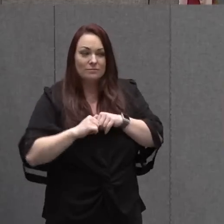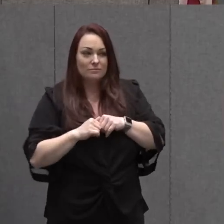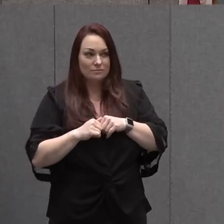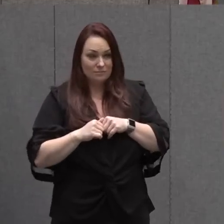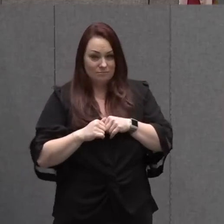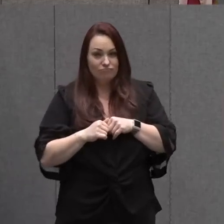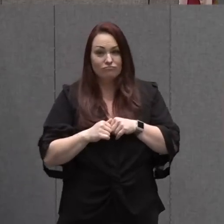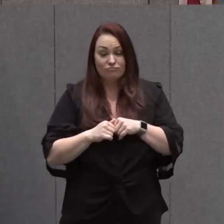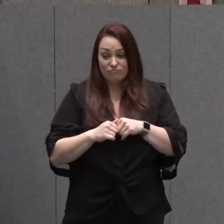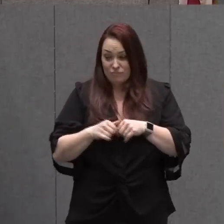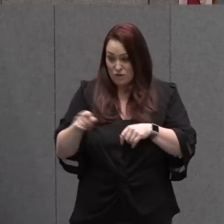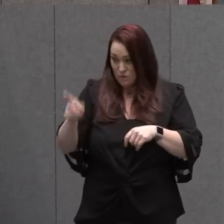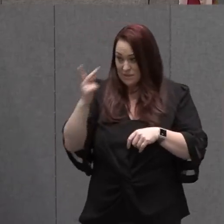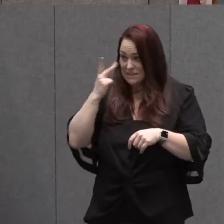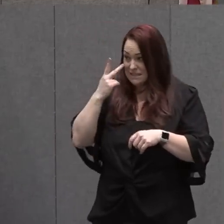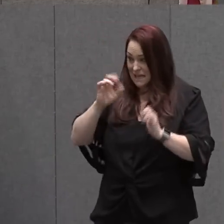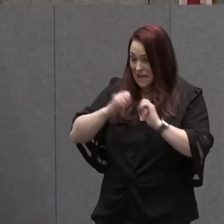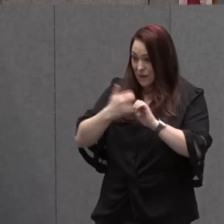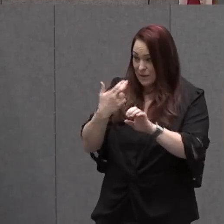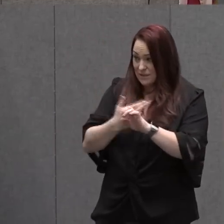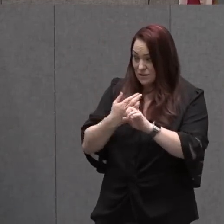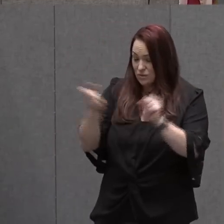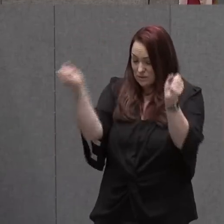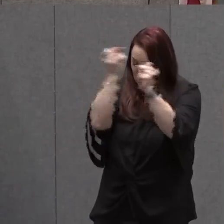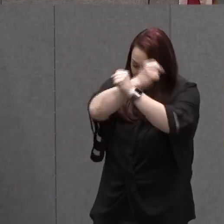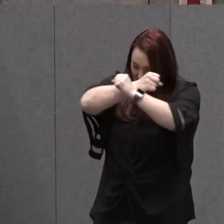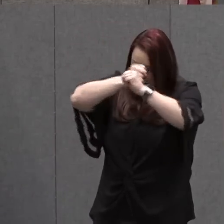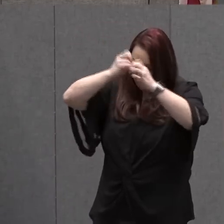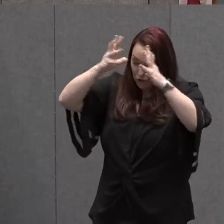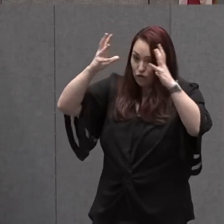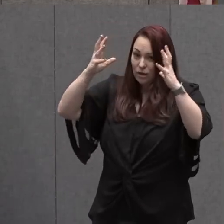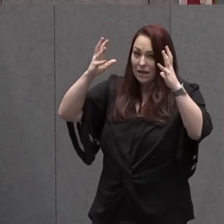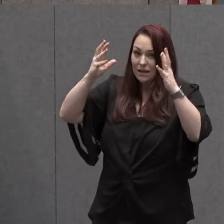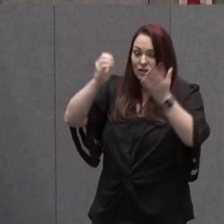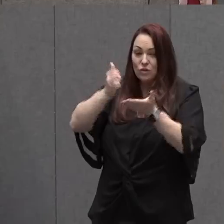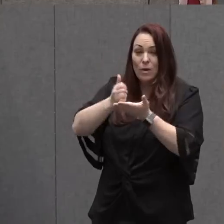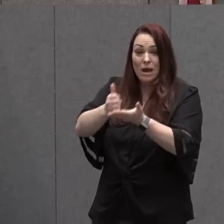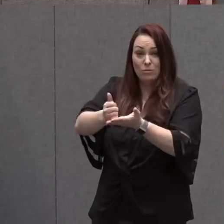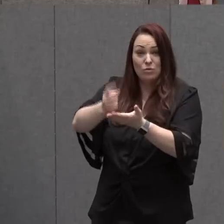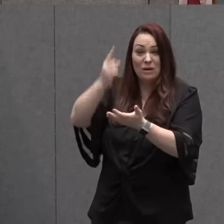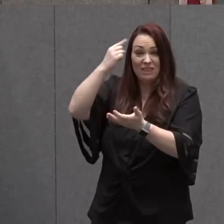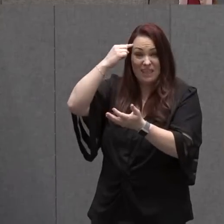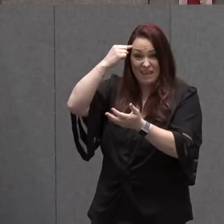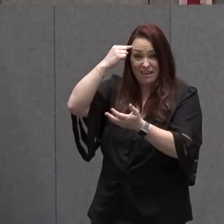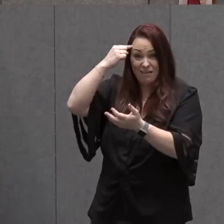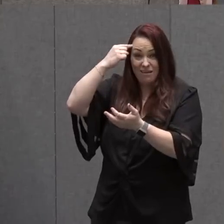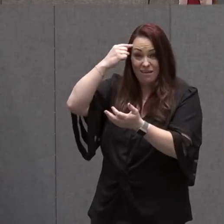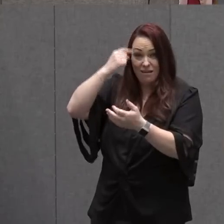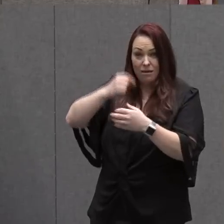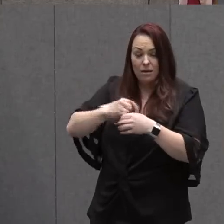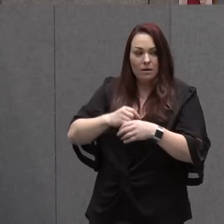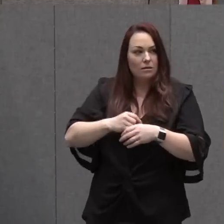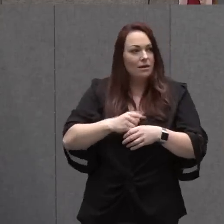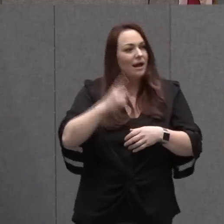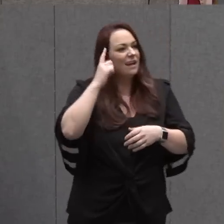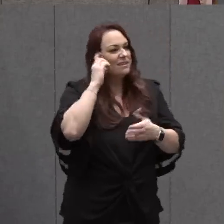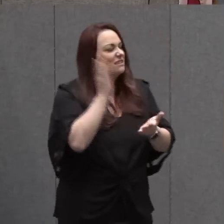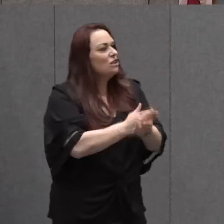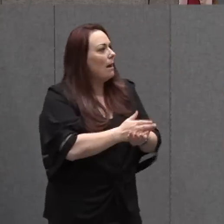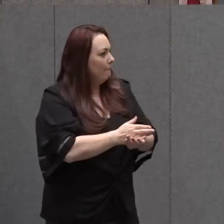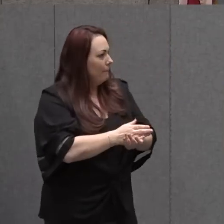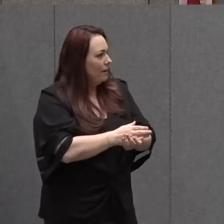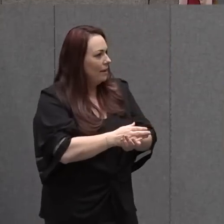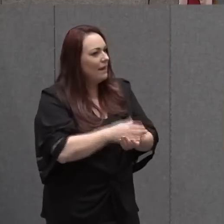see how he's using imagery to get you to think? I see, stop it. Okay, sorry. He